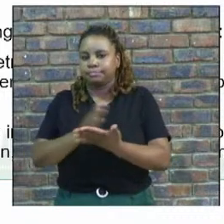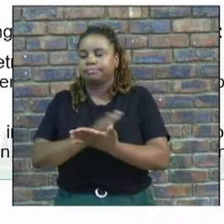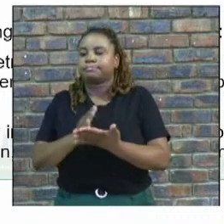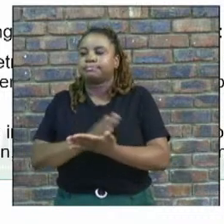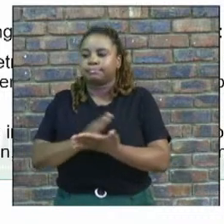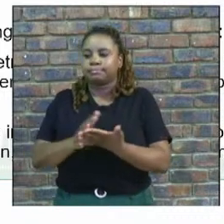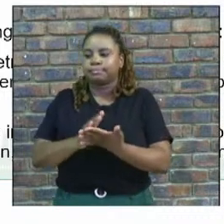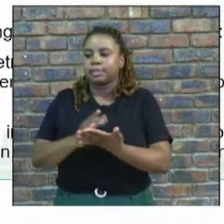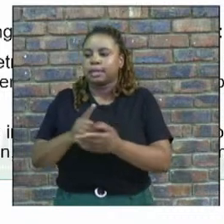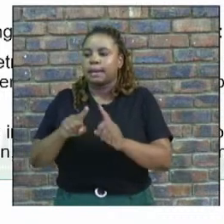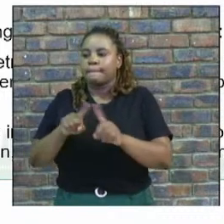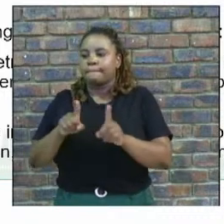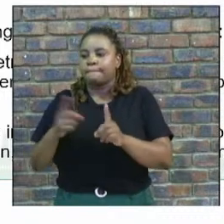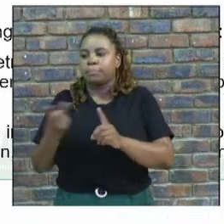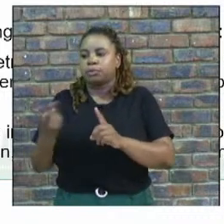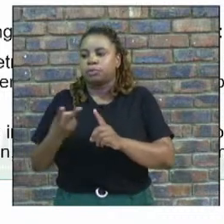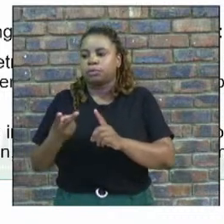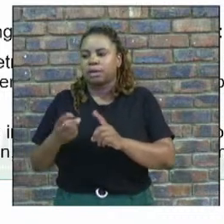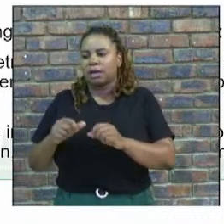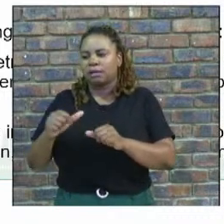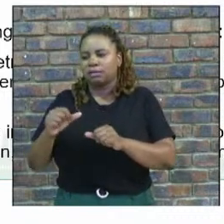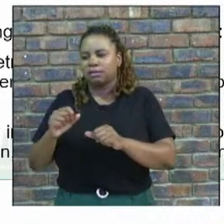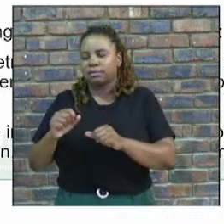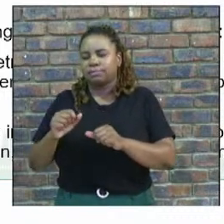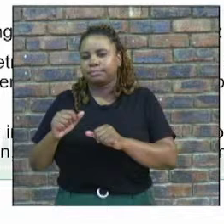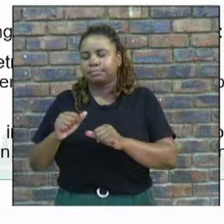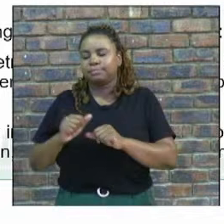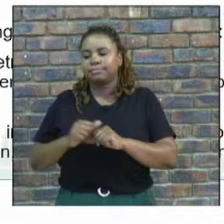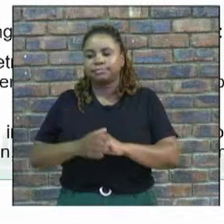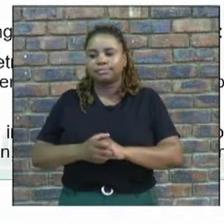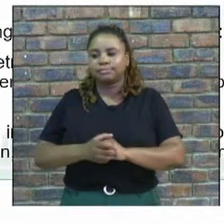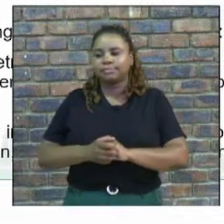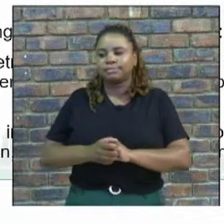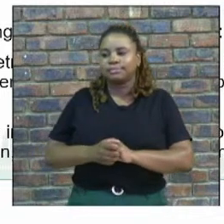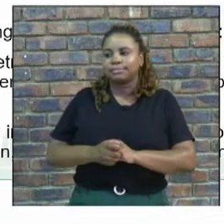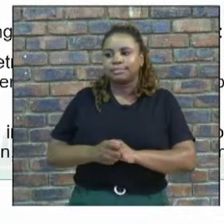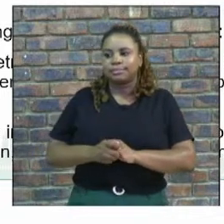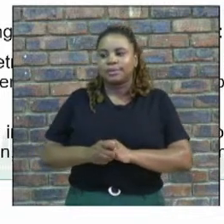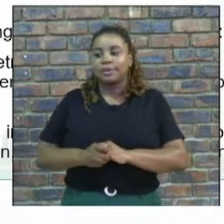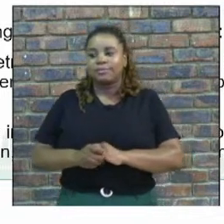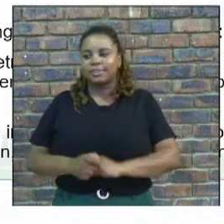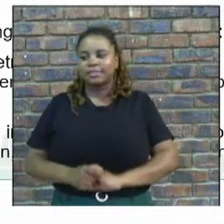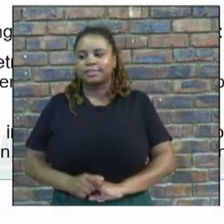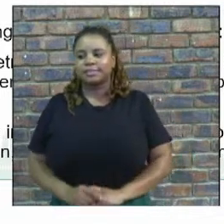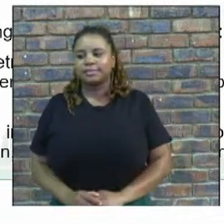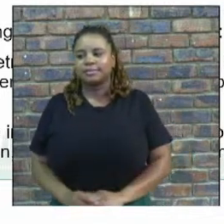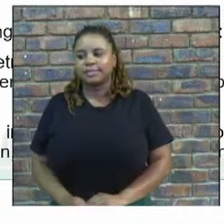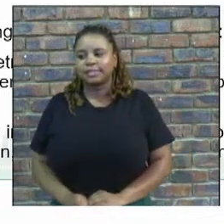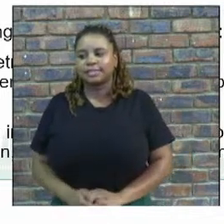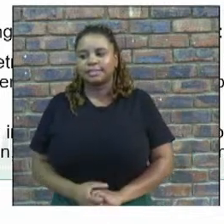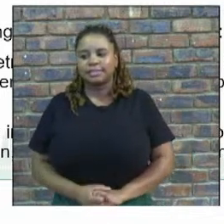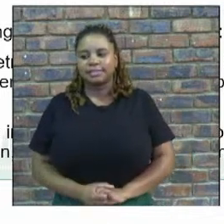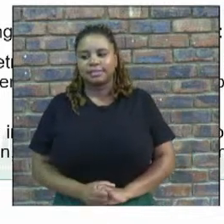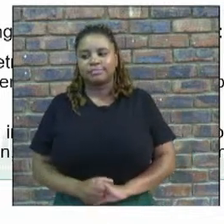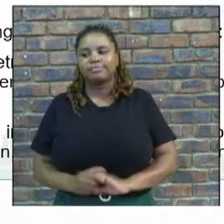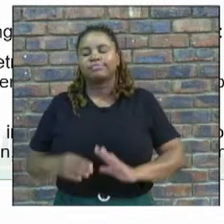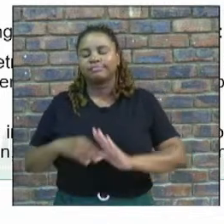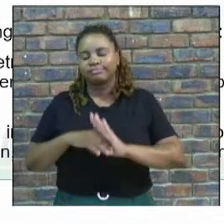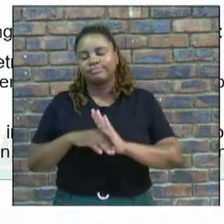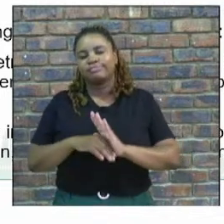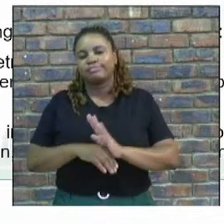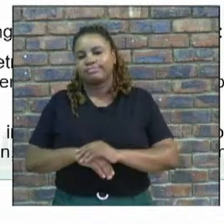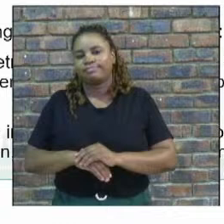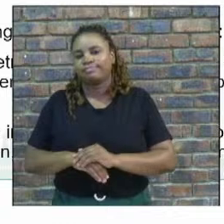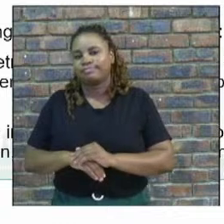deep onshore. So, and also, this provision is also talked to